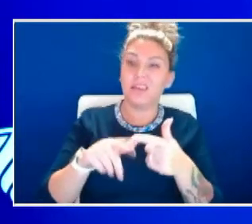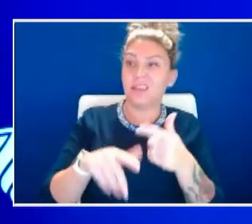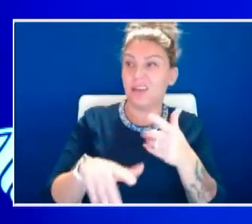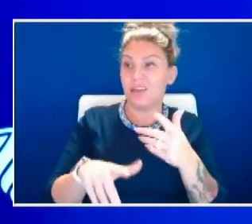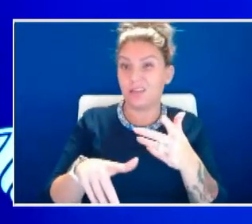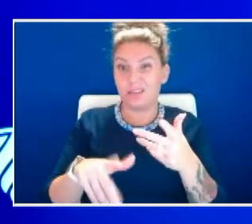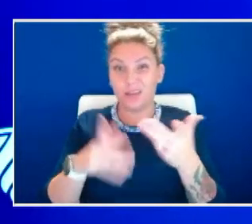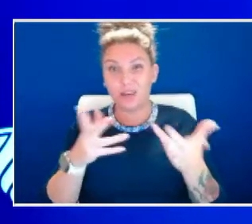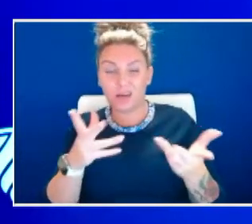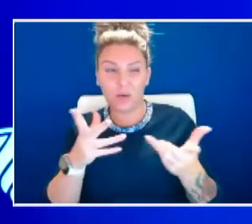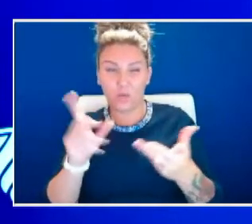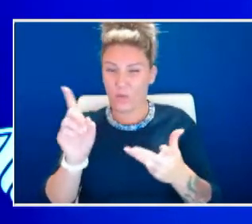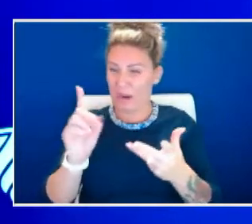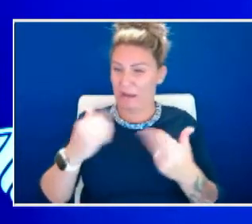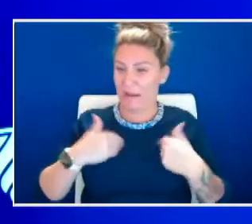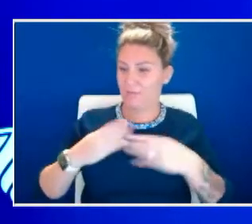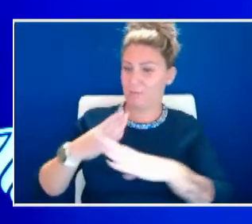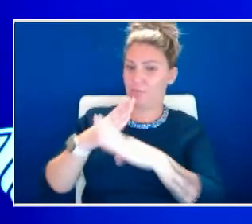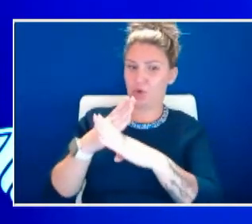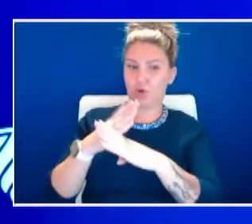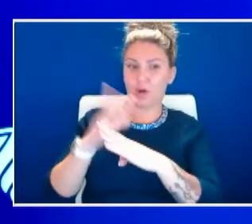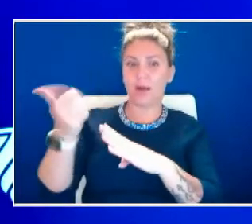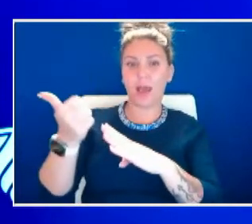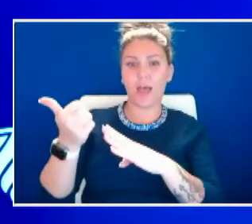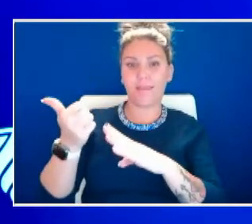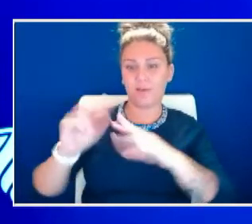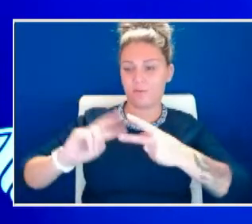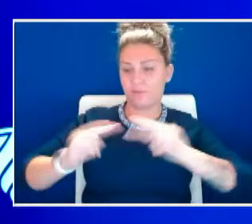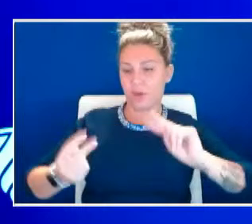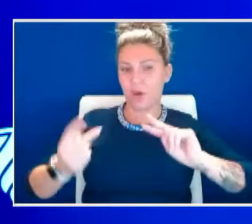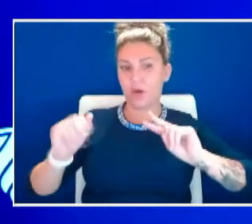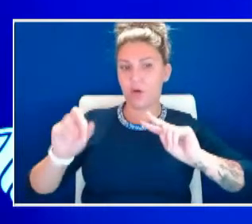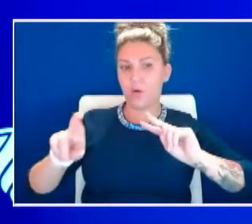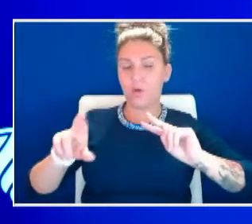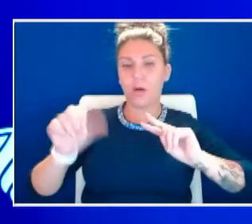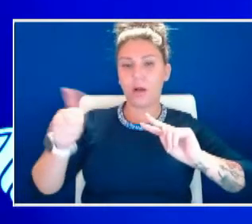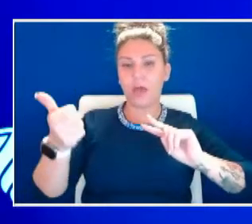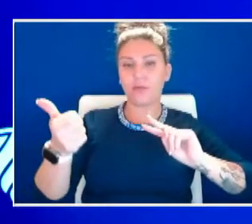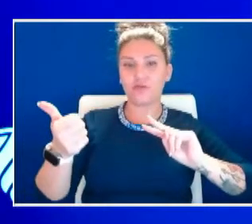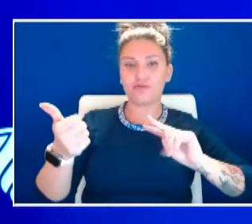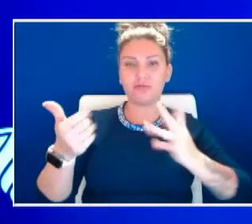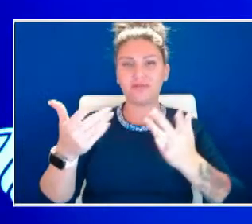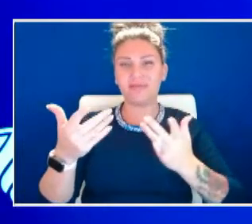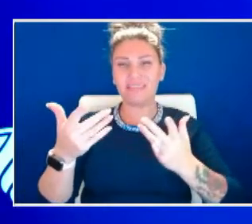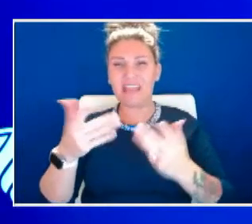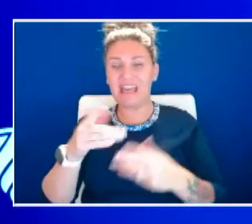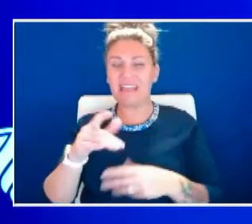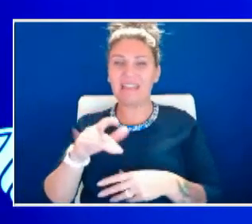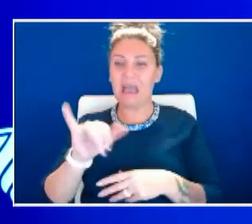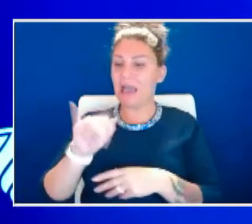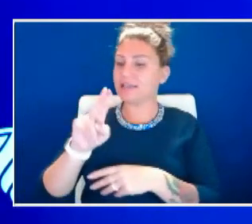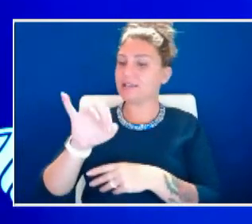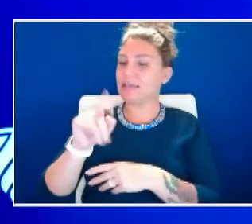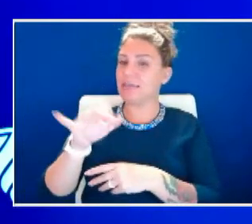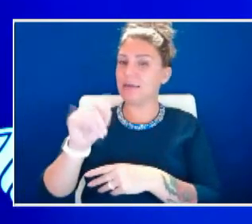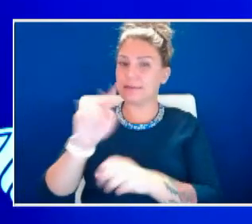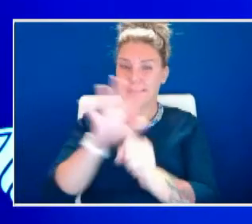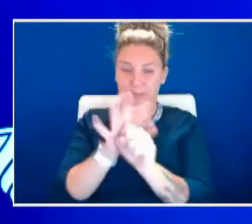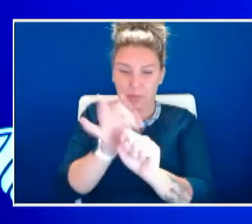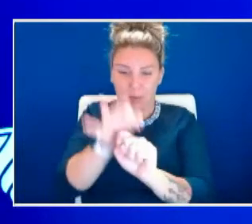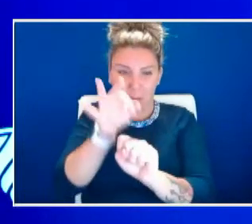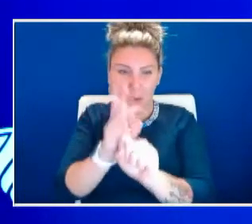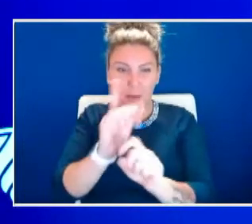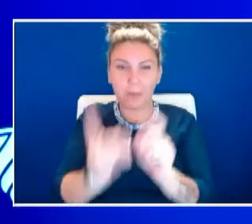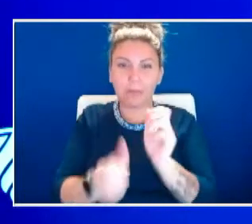immunity to other variants or other isolates of the virus. Mostly it is determined by